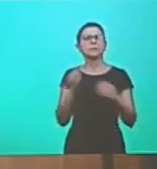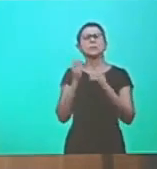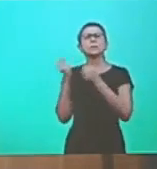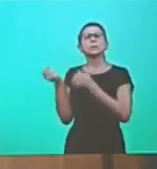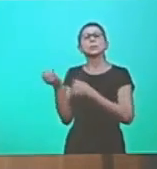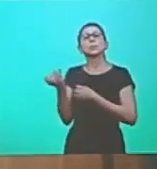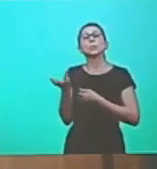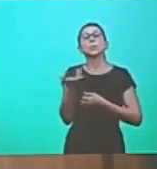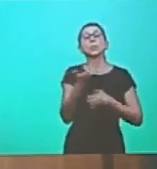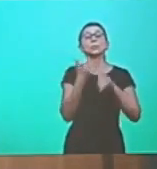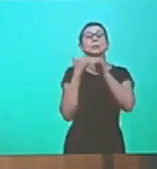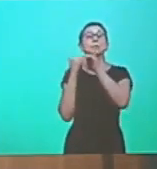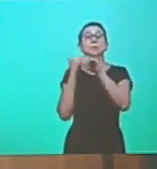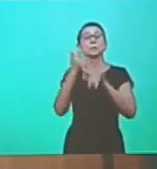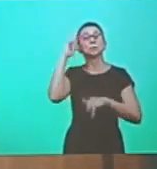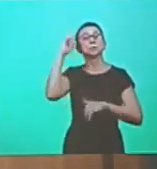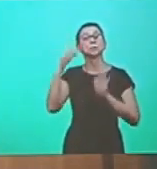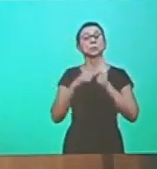straight from the fountains.